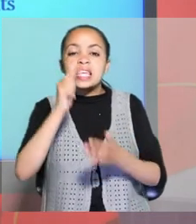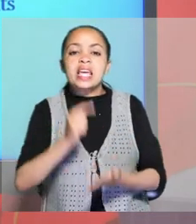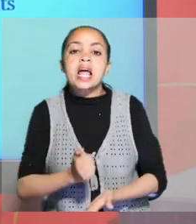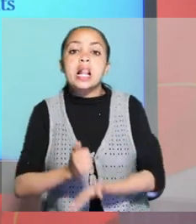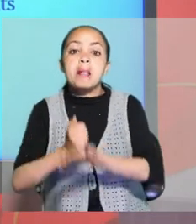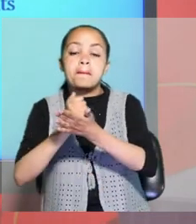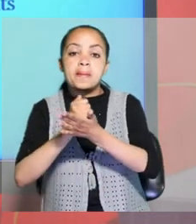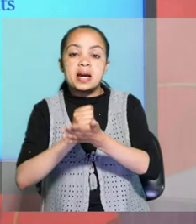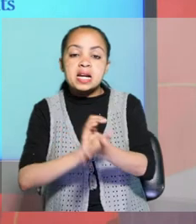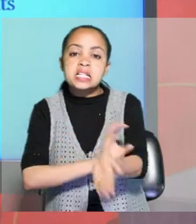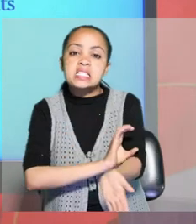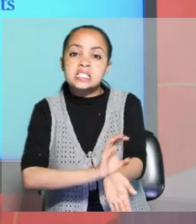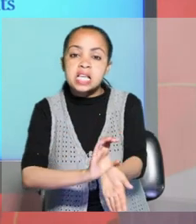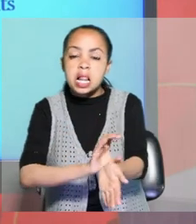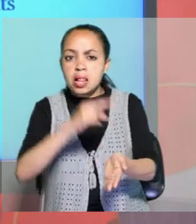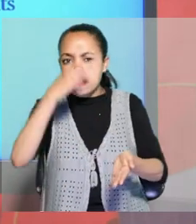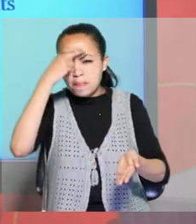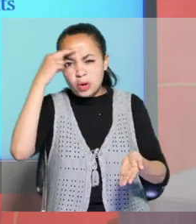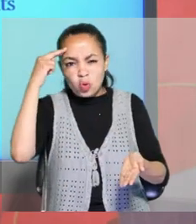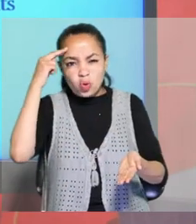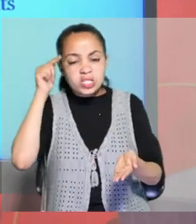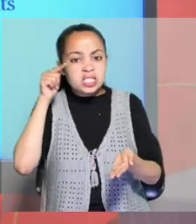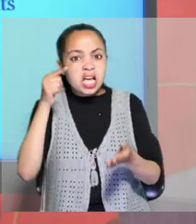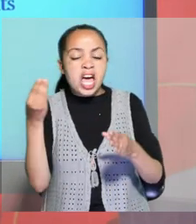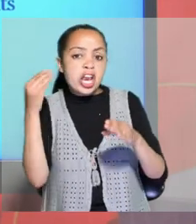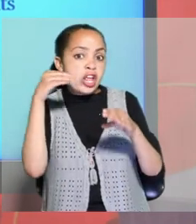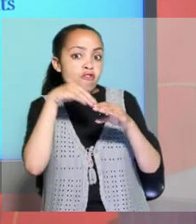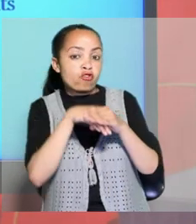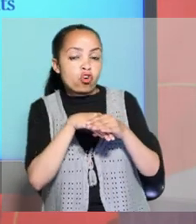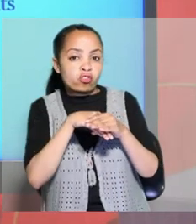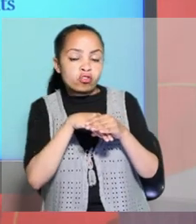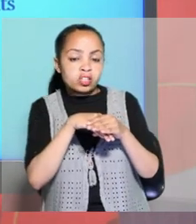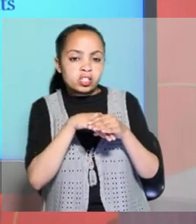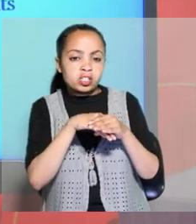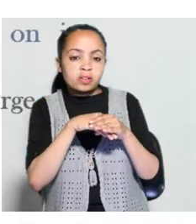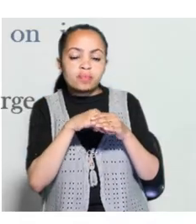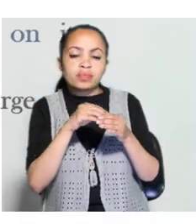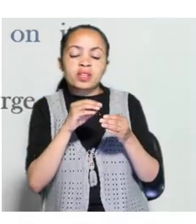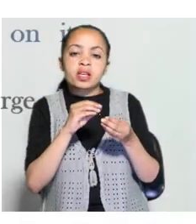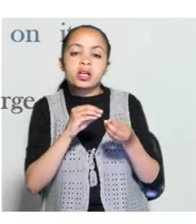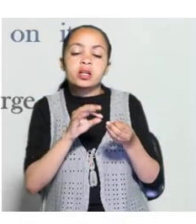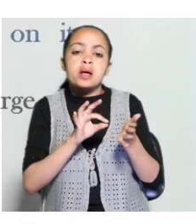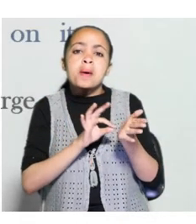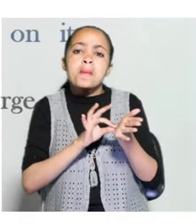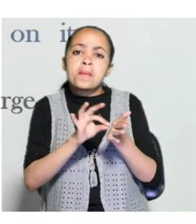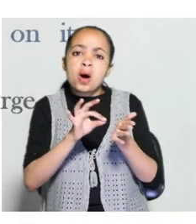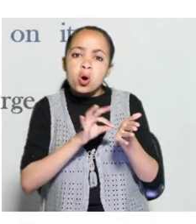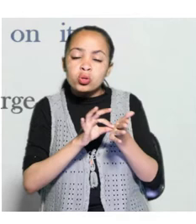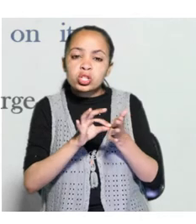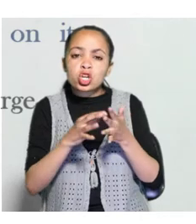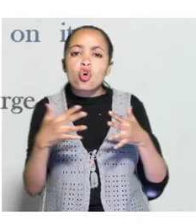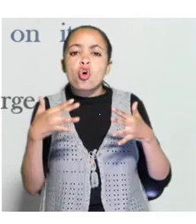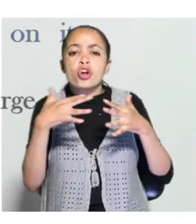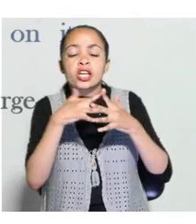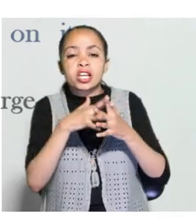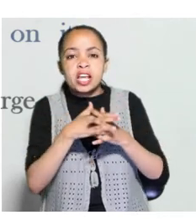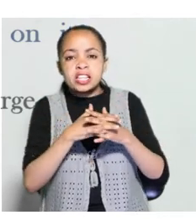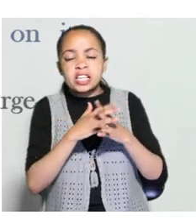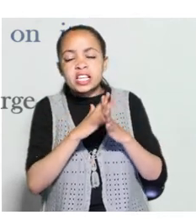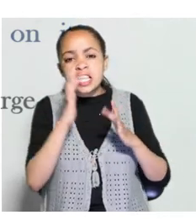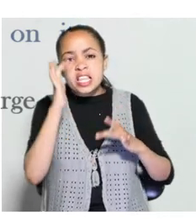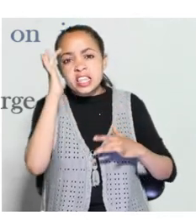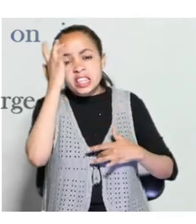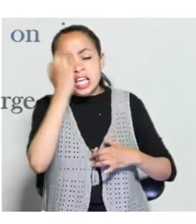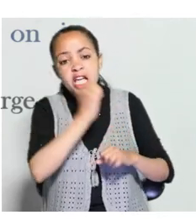cells because they are involved in mounting or coordinating immune system